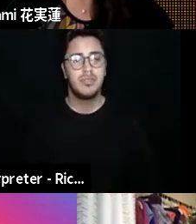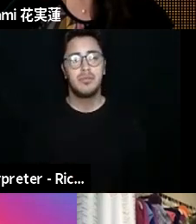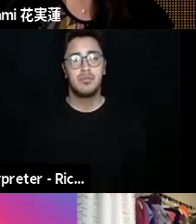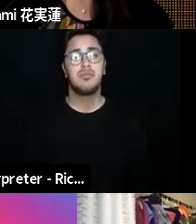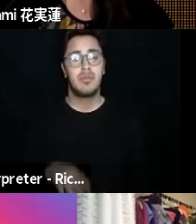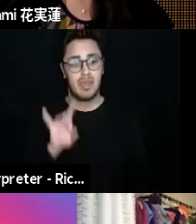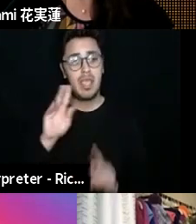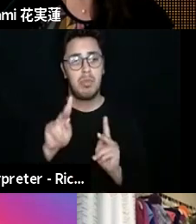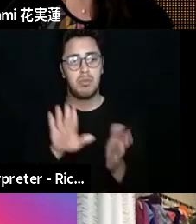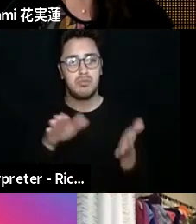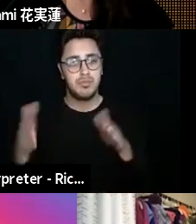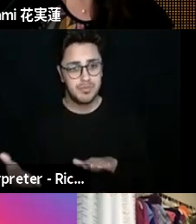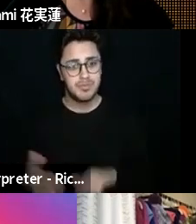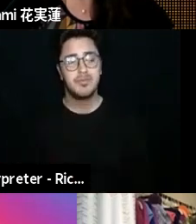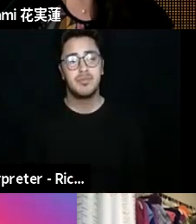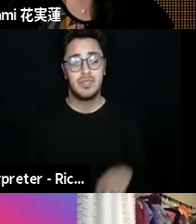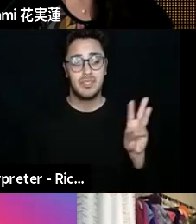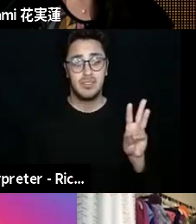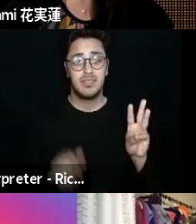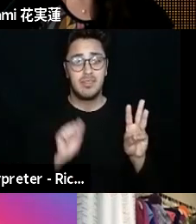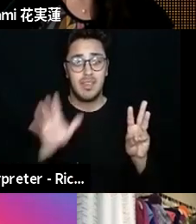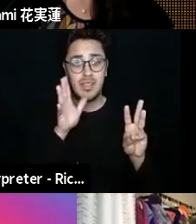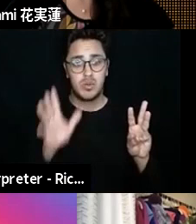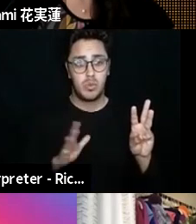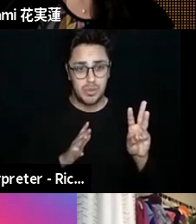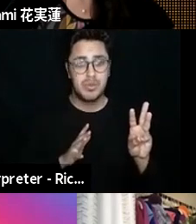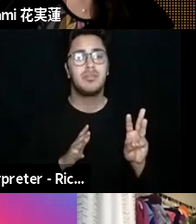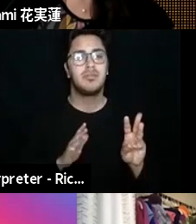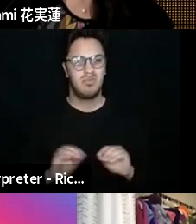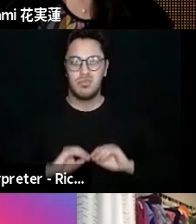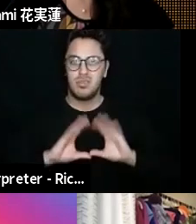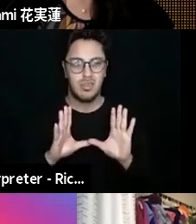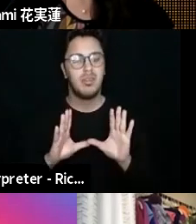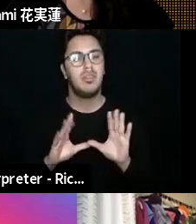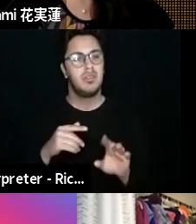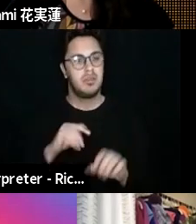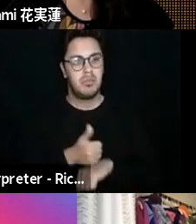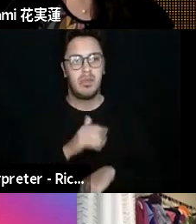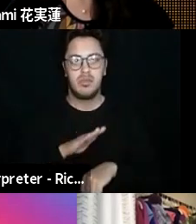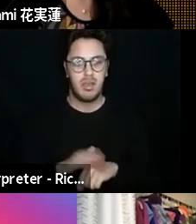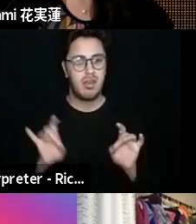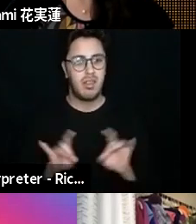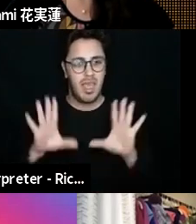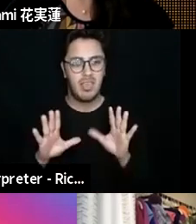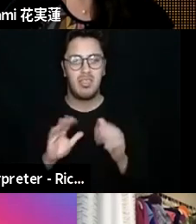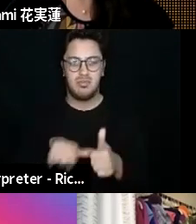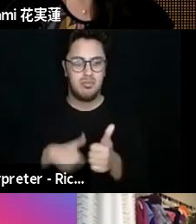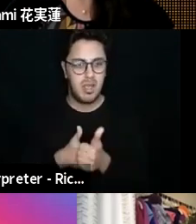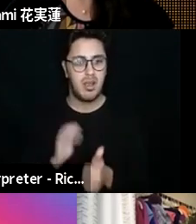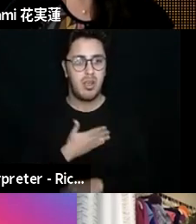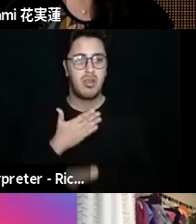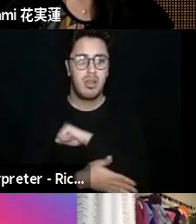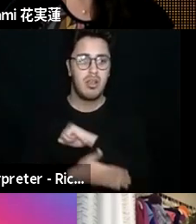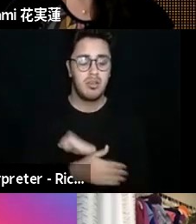people, 6 of whom were Asian women, was clearly built on the hate and racism that permeates our country. Our Asian